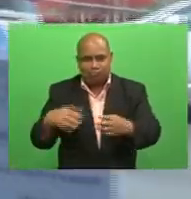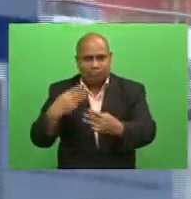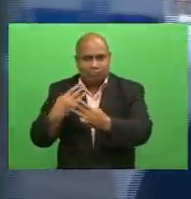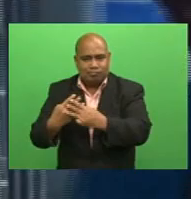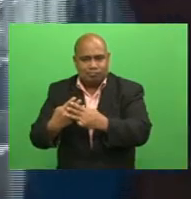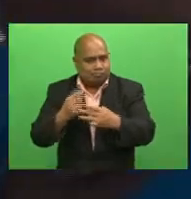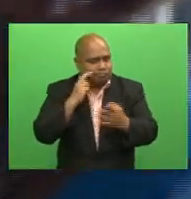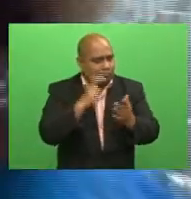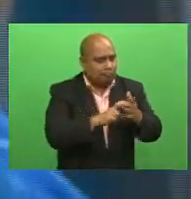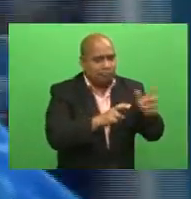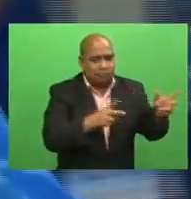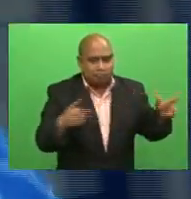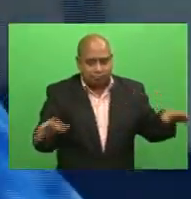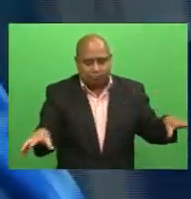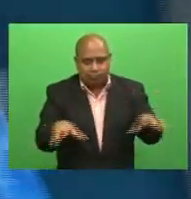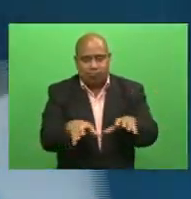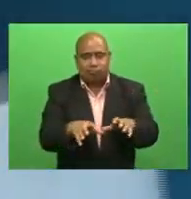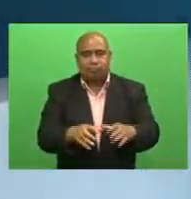Thank you.